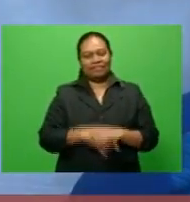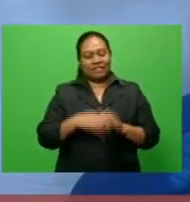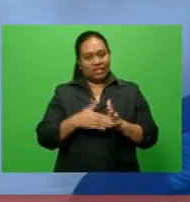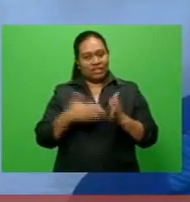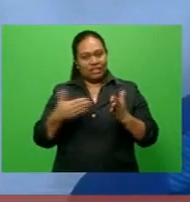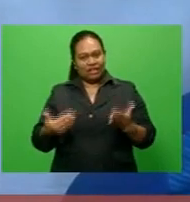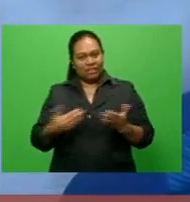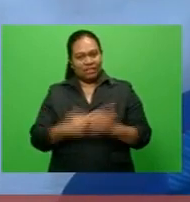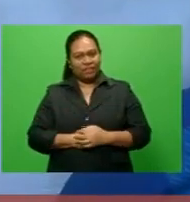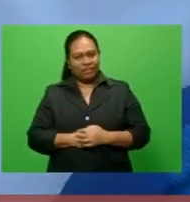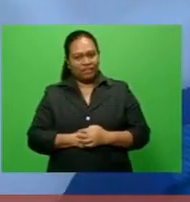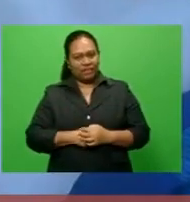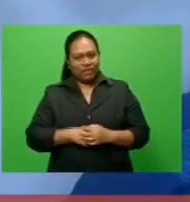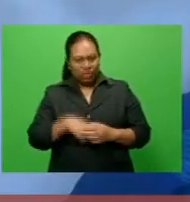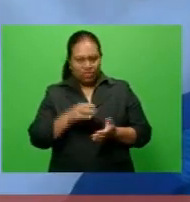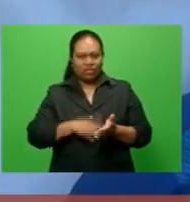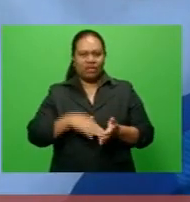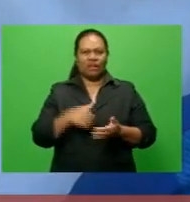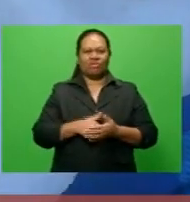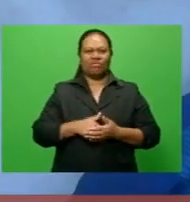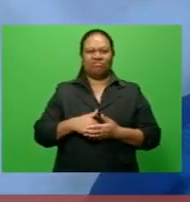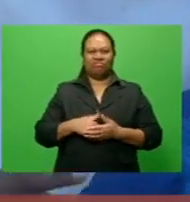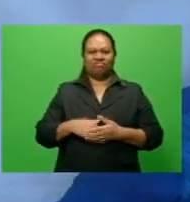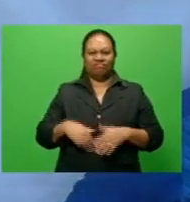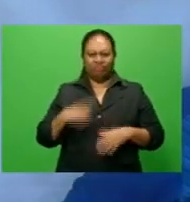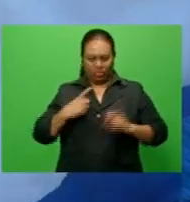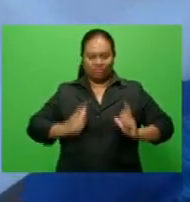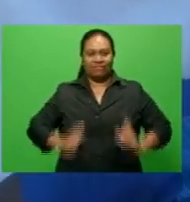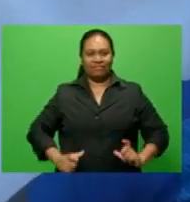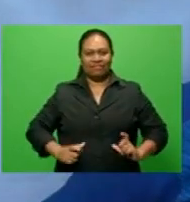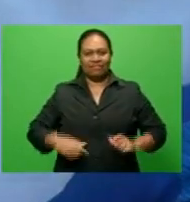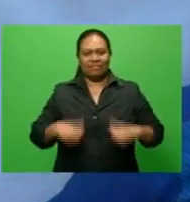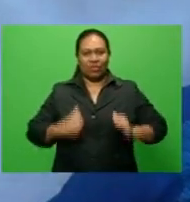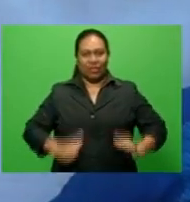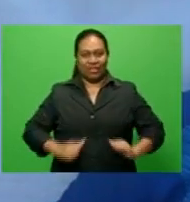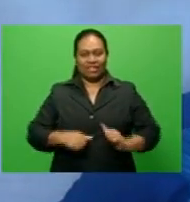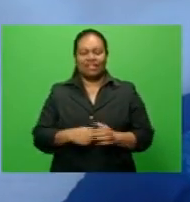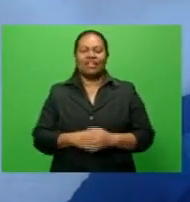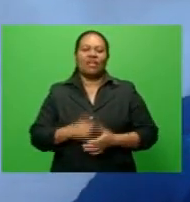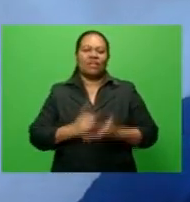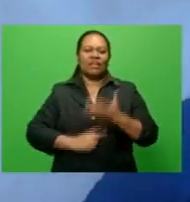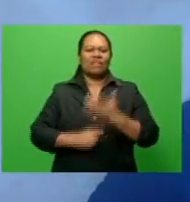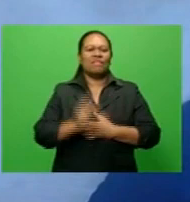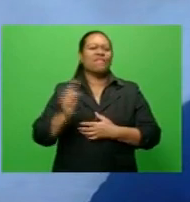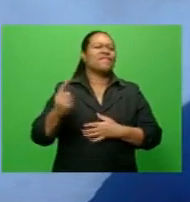and back to recovery, and we start to, we keep on, it's a first